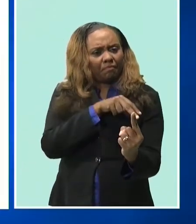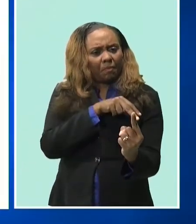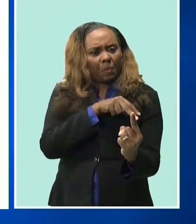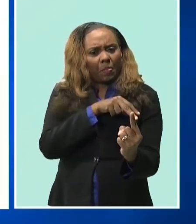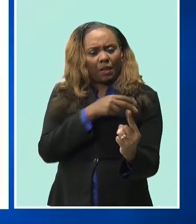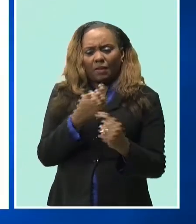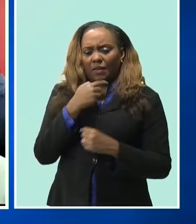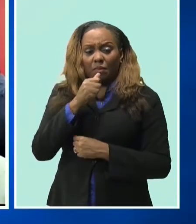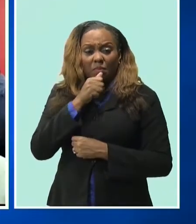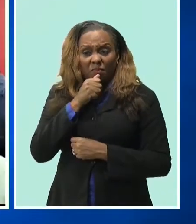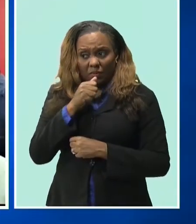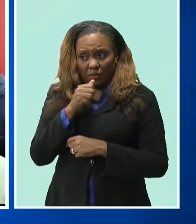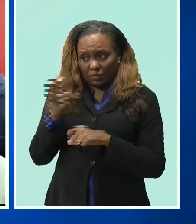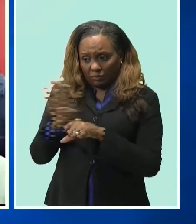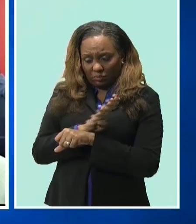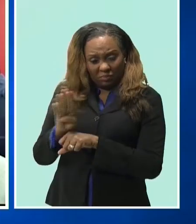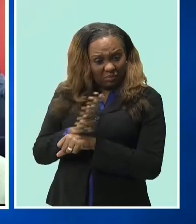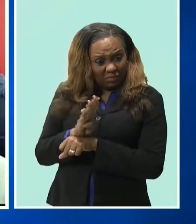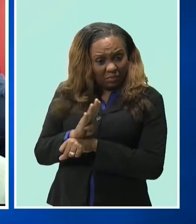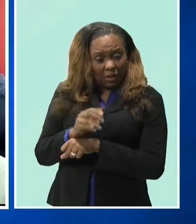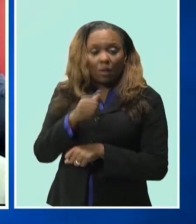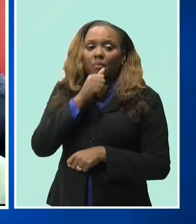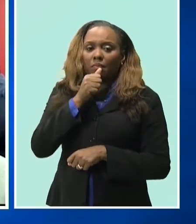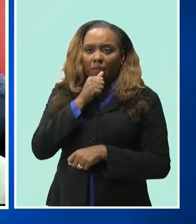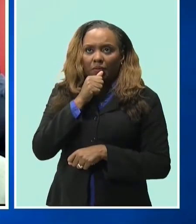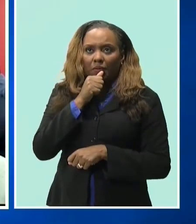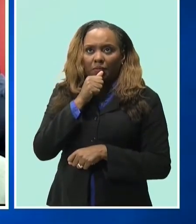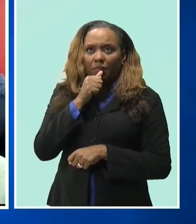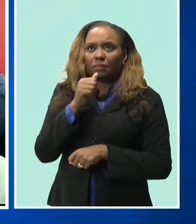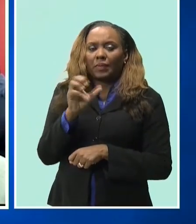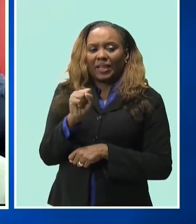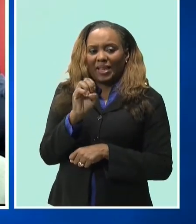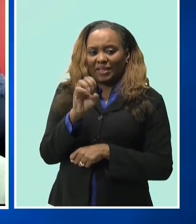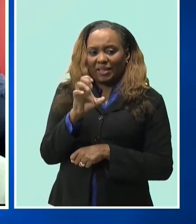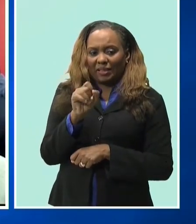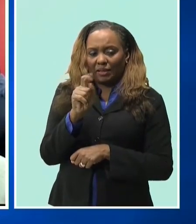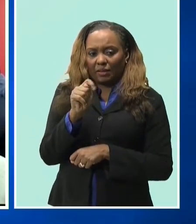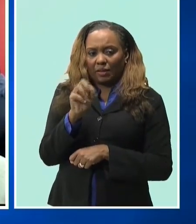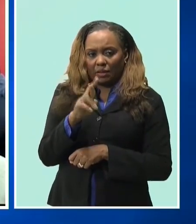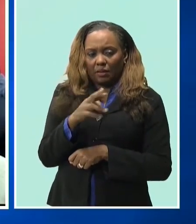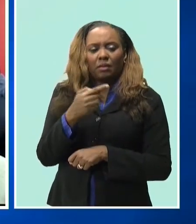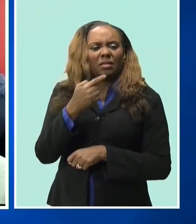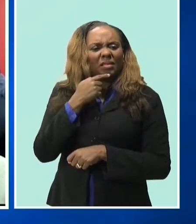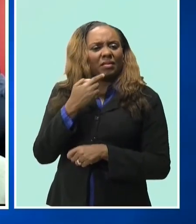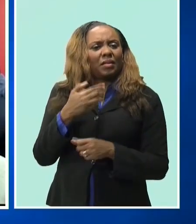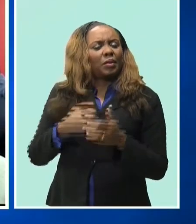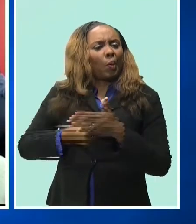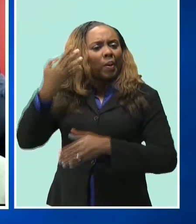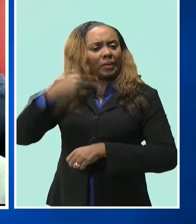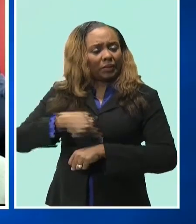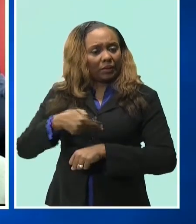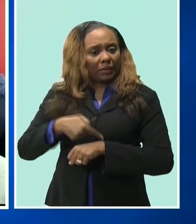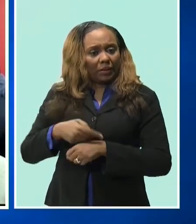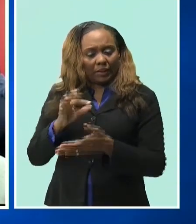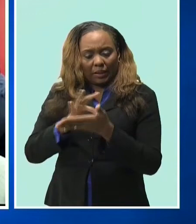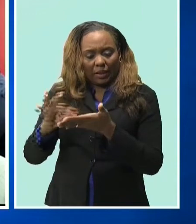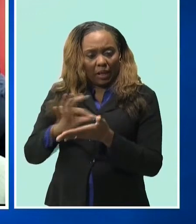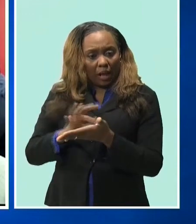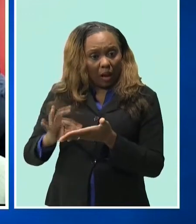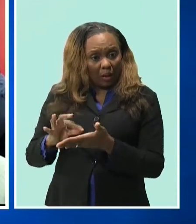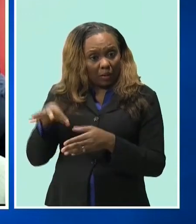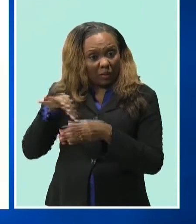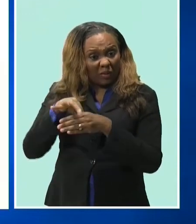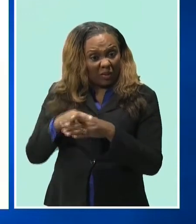the Private Sector Commission, PSC, that a national recount of votes is a waste of time. In a statement on Tuesday night, the